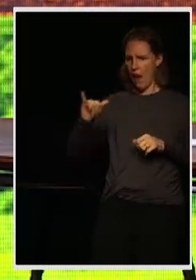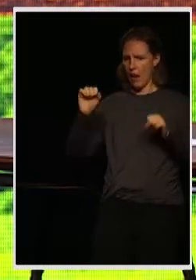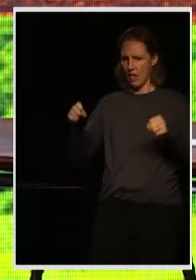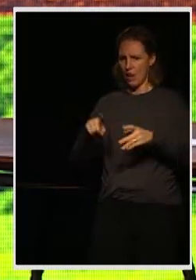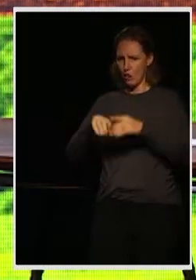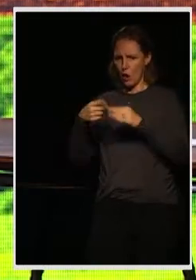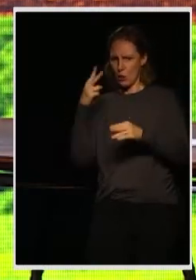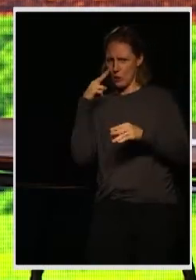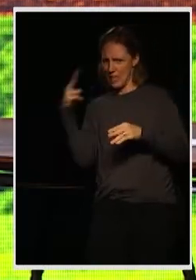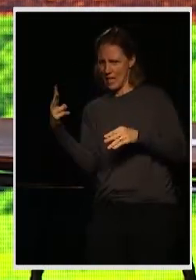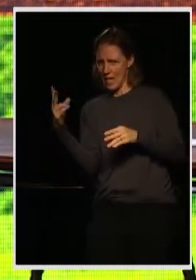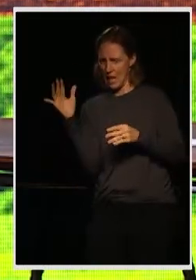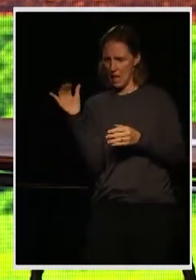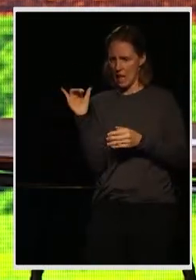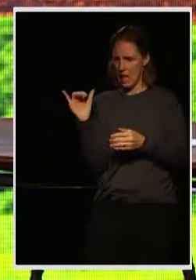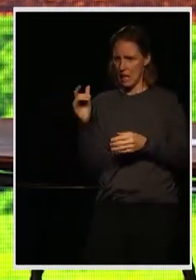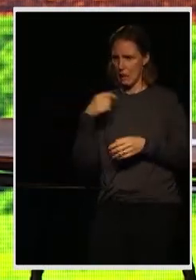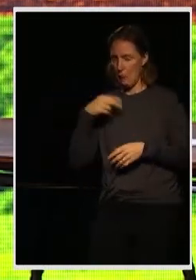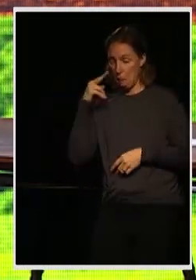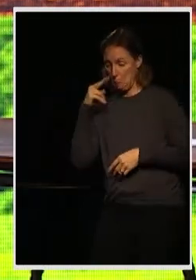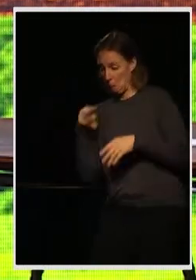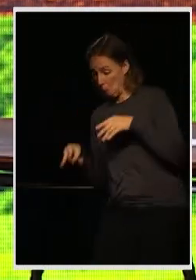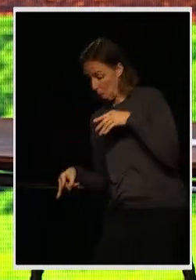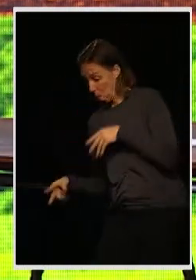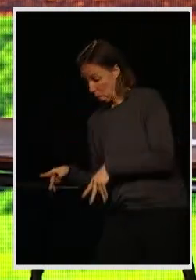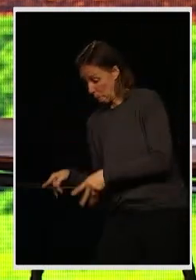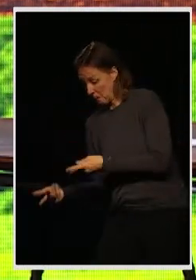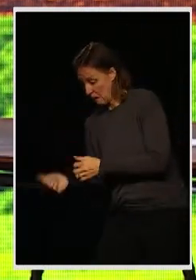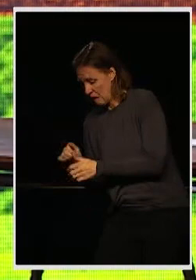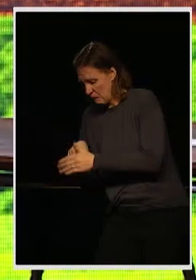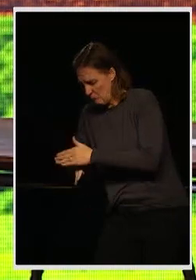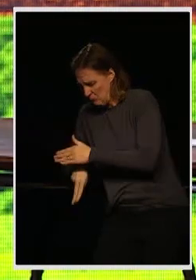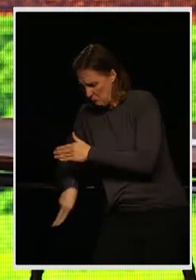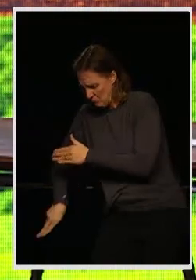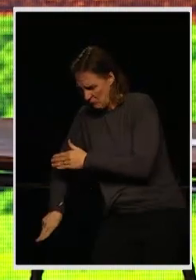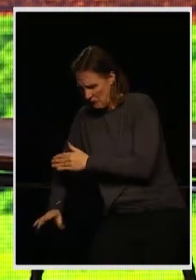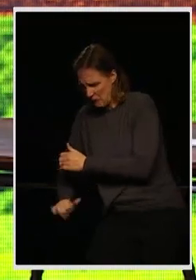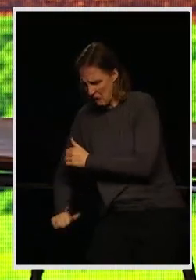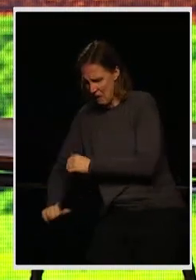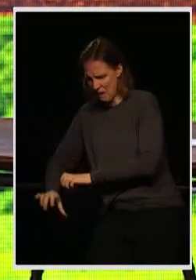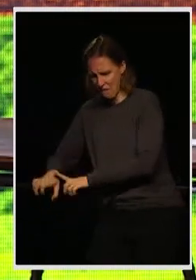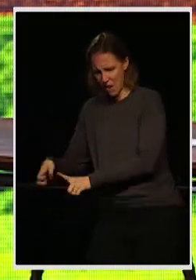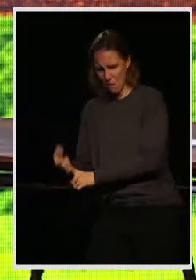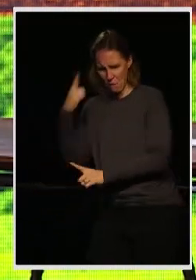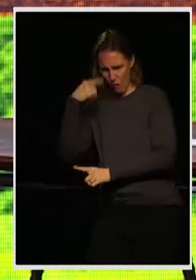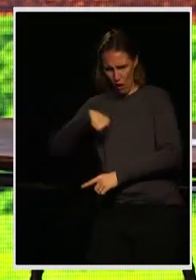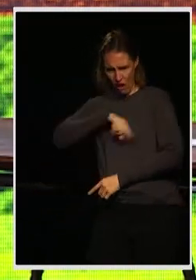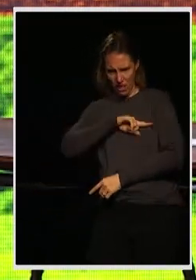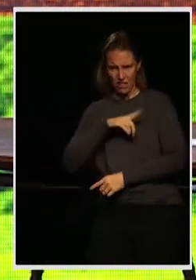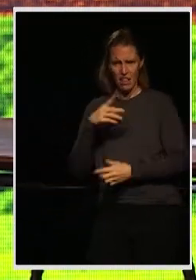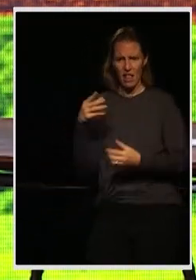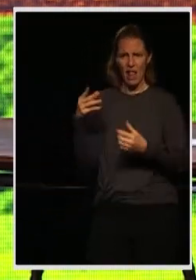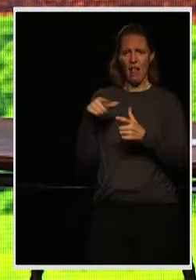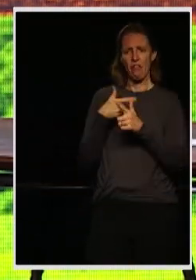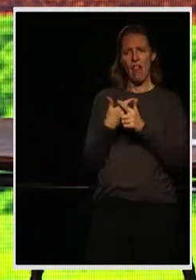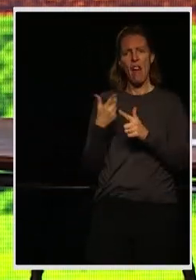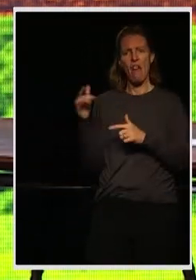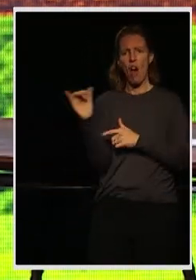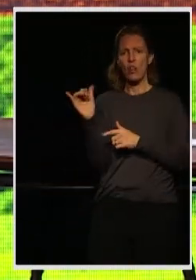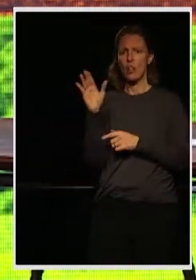It can be like a seeing eye dog into that underground environment for us. And then also